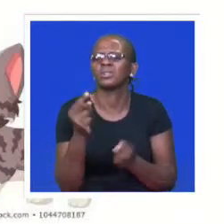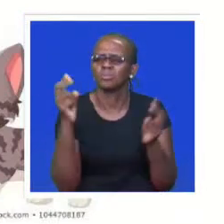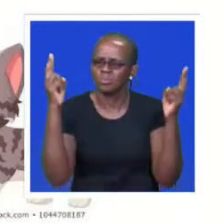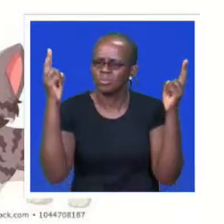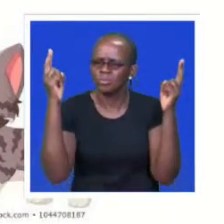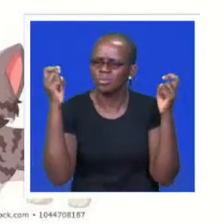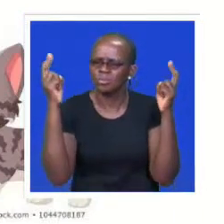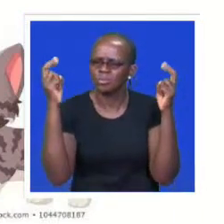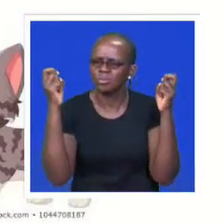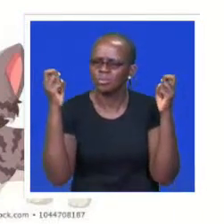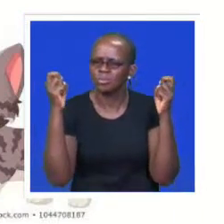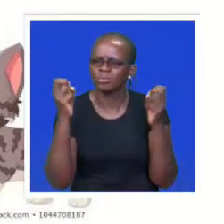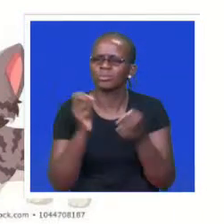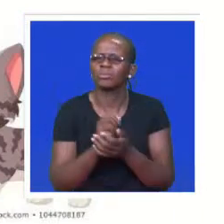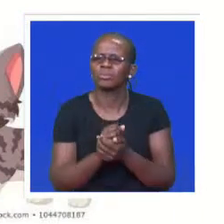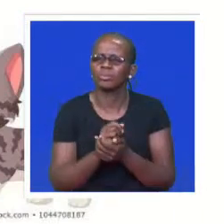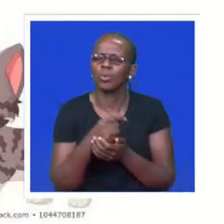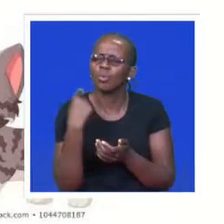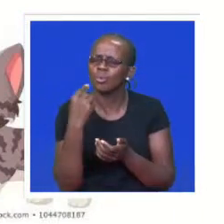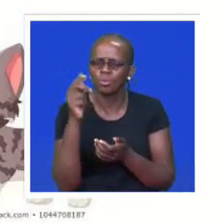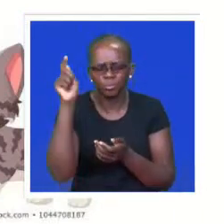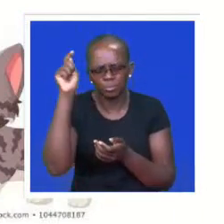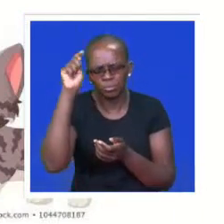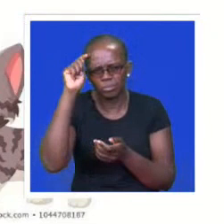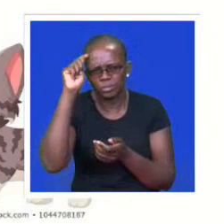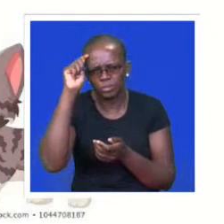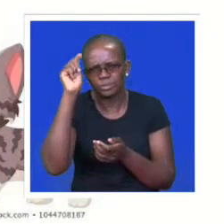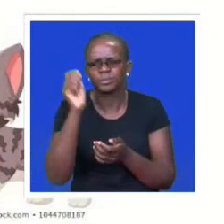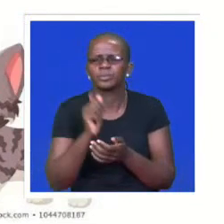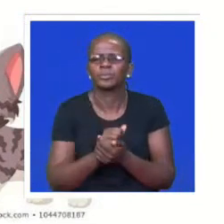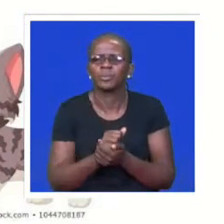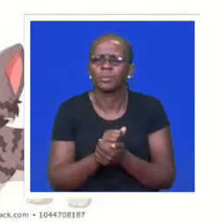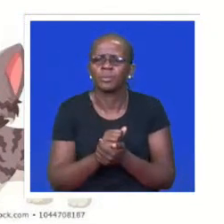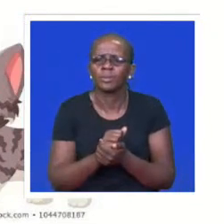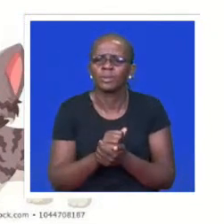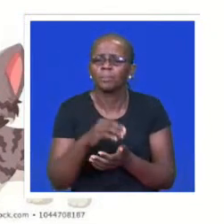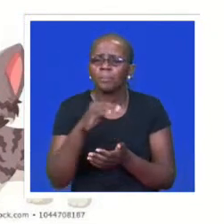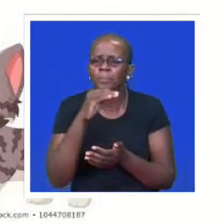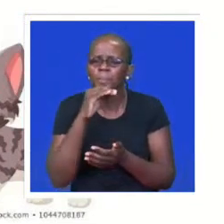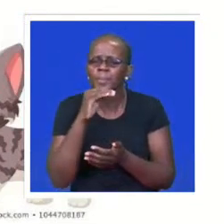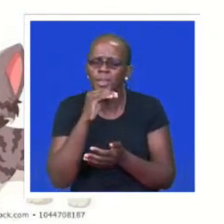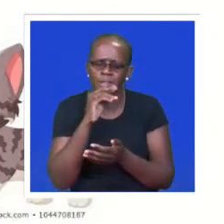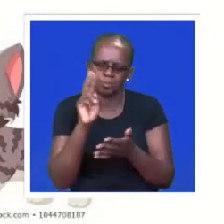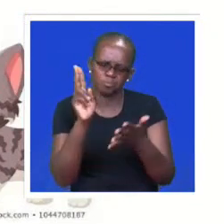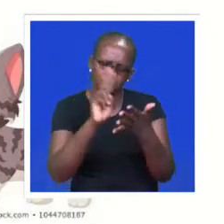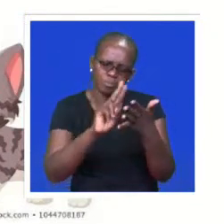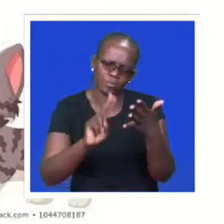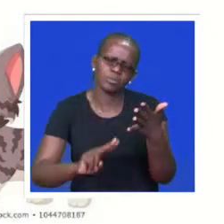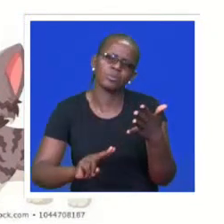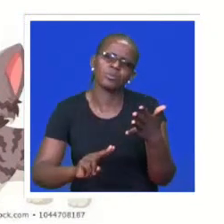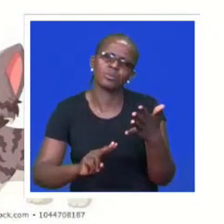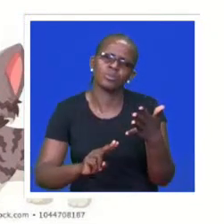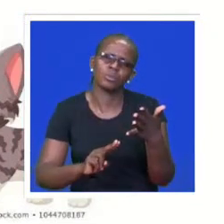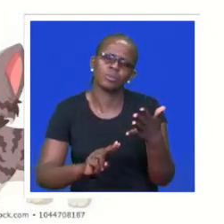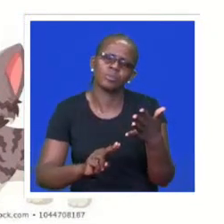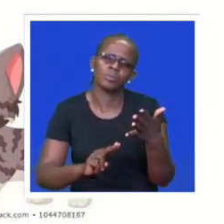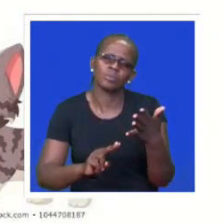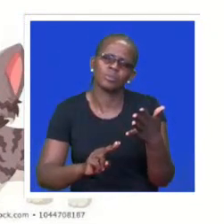say our story will be about? Our story will be about the mouse and the